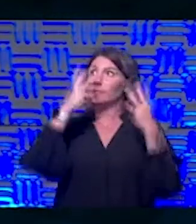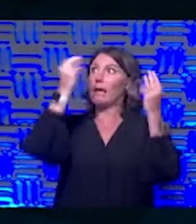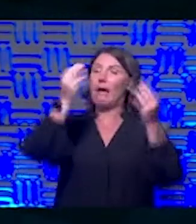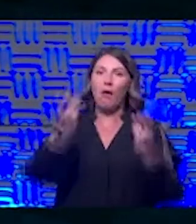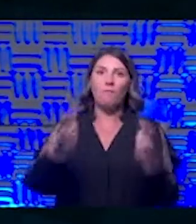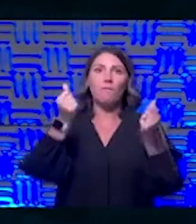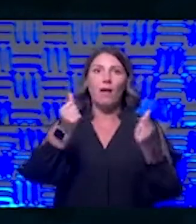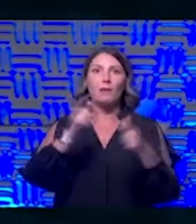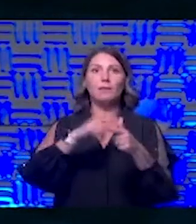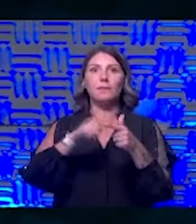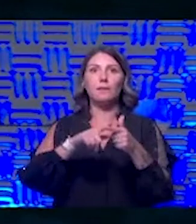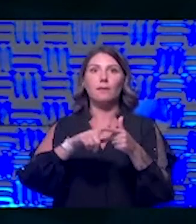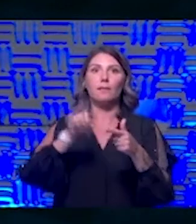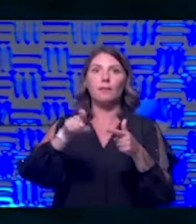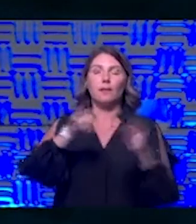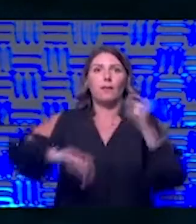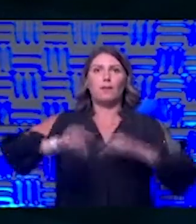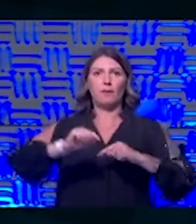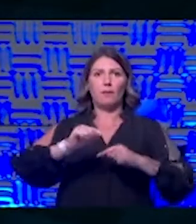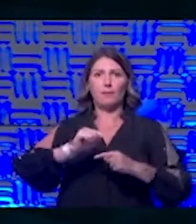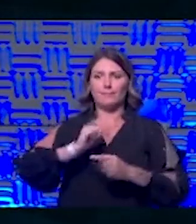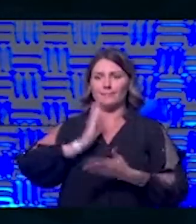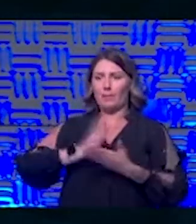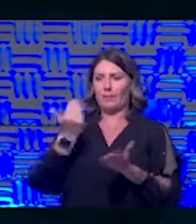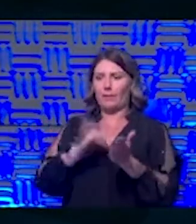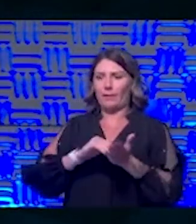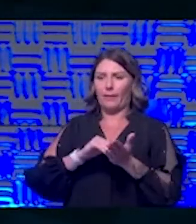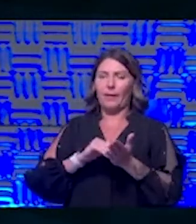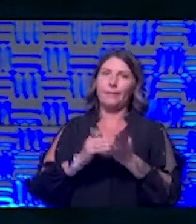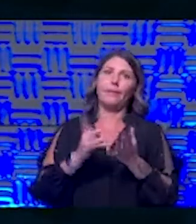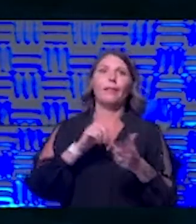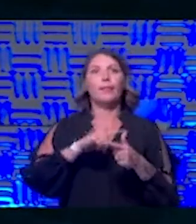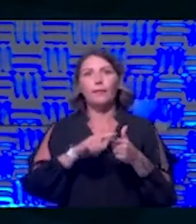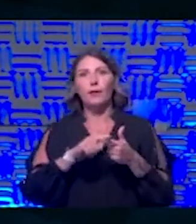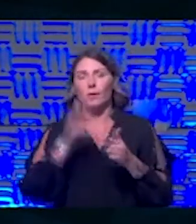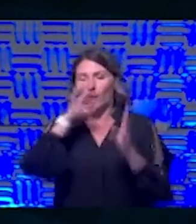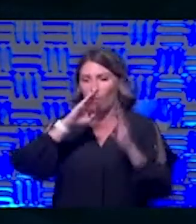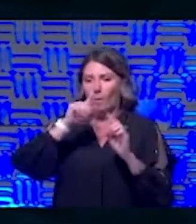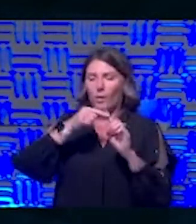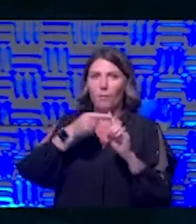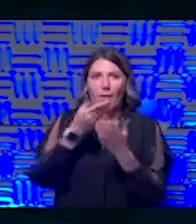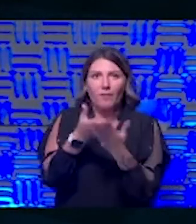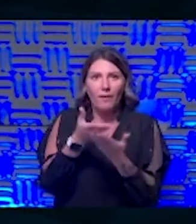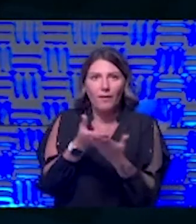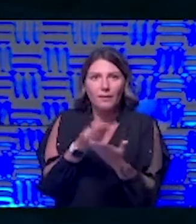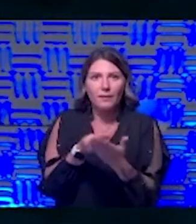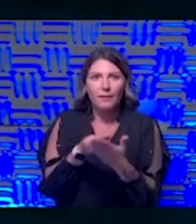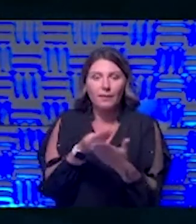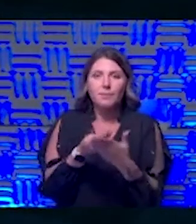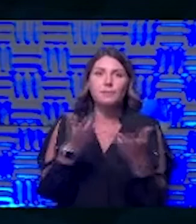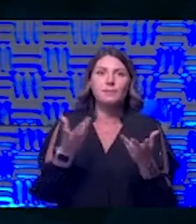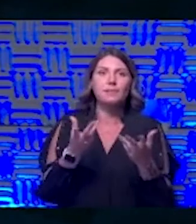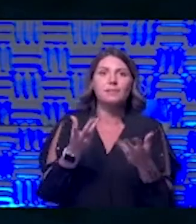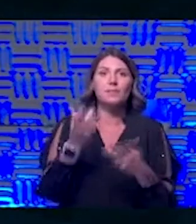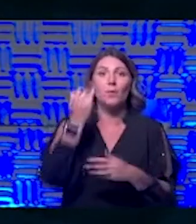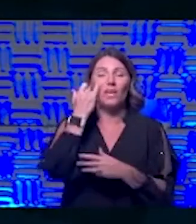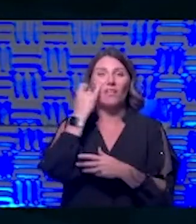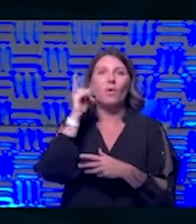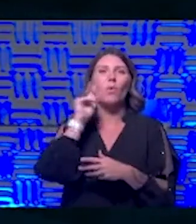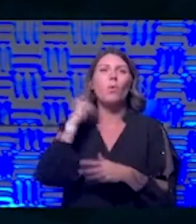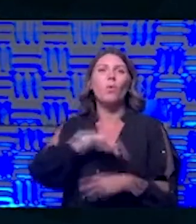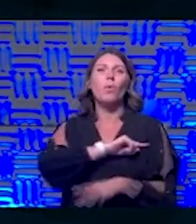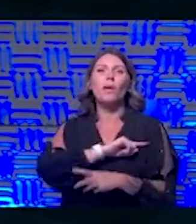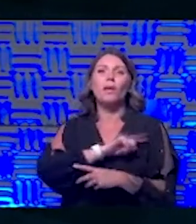that impacts in terms of financially and socially. So I think if we can remain long focused rather than